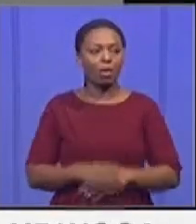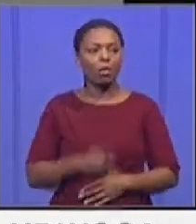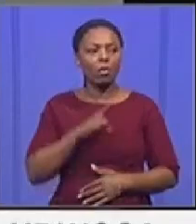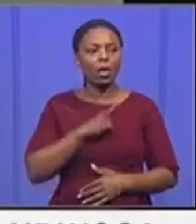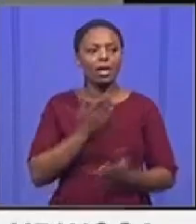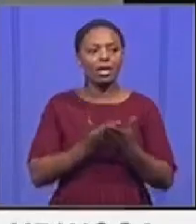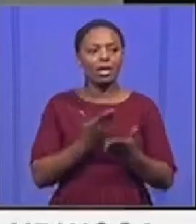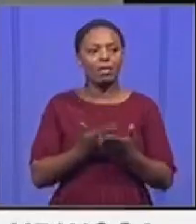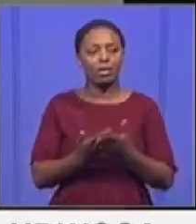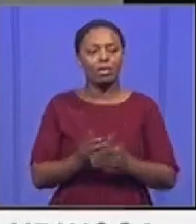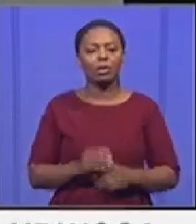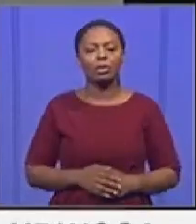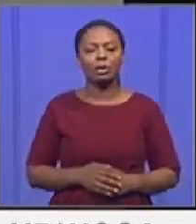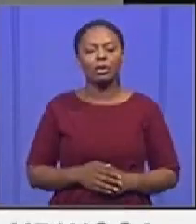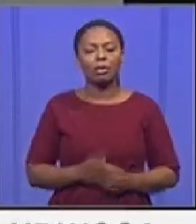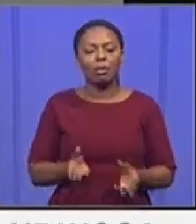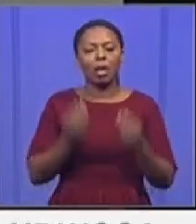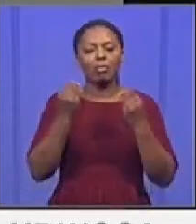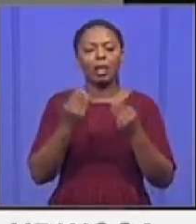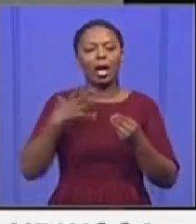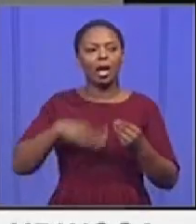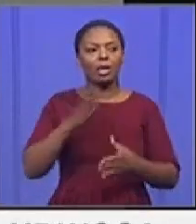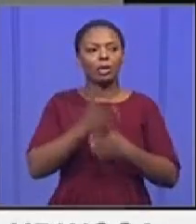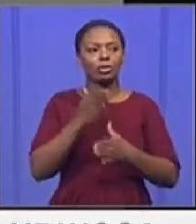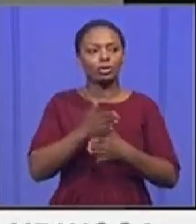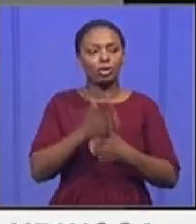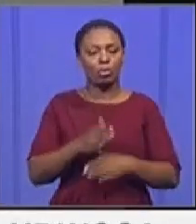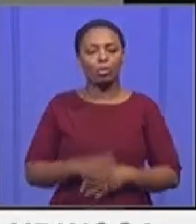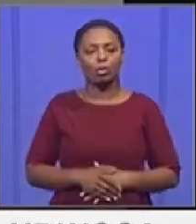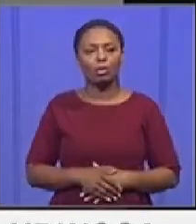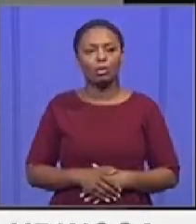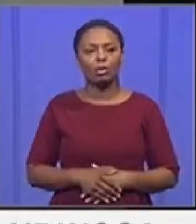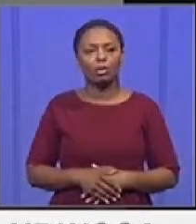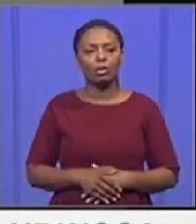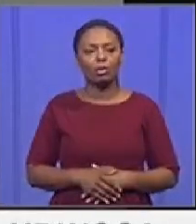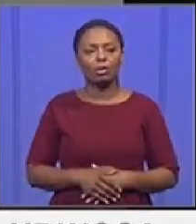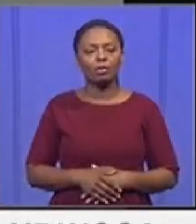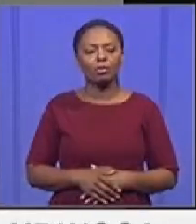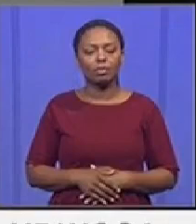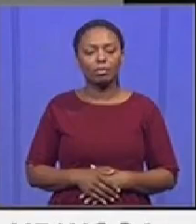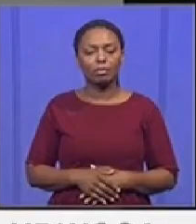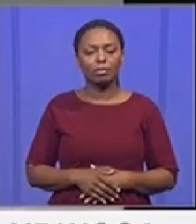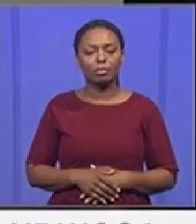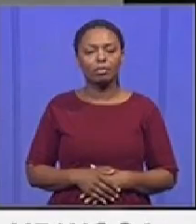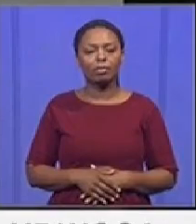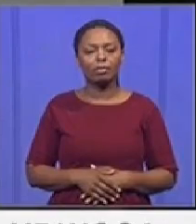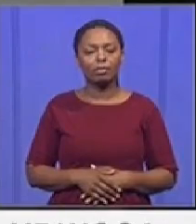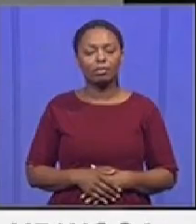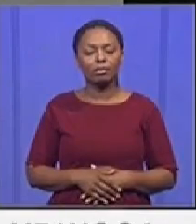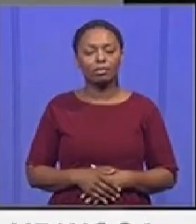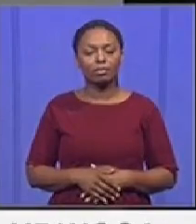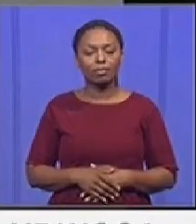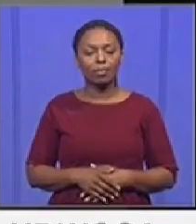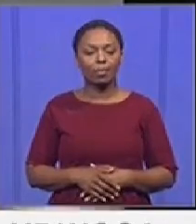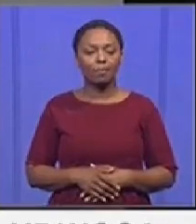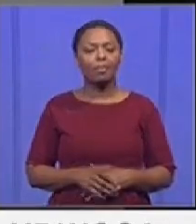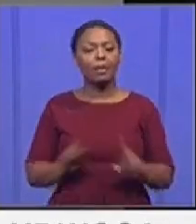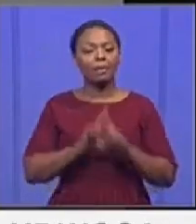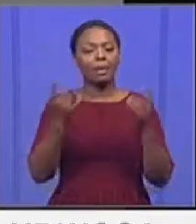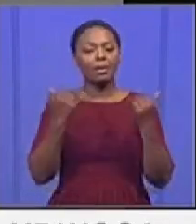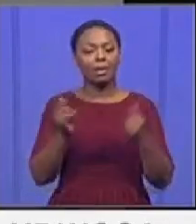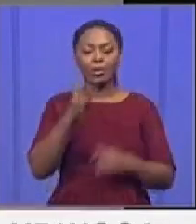you know, find another job that would possibly be able to supplement their income and replace the one that had been taken away. But what